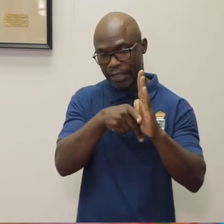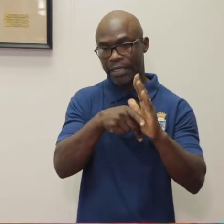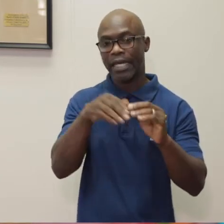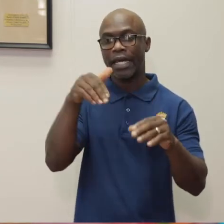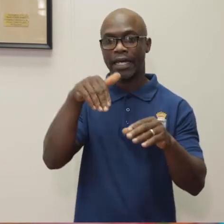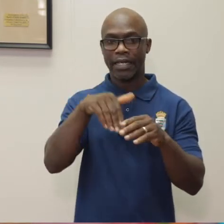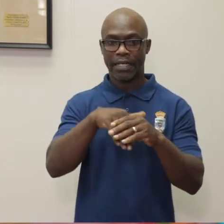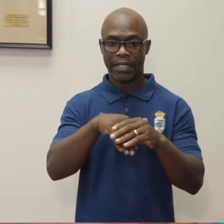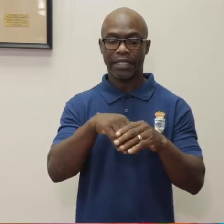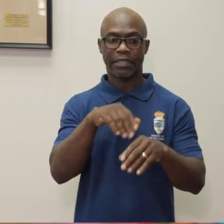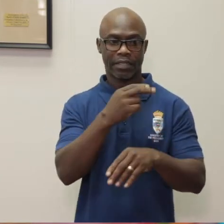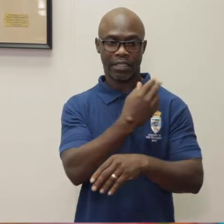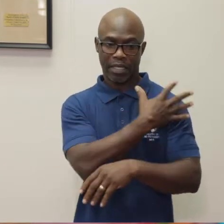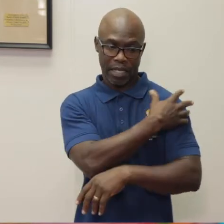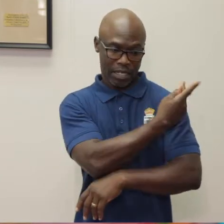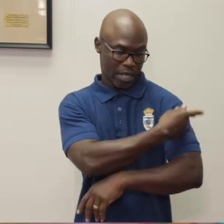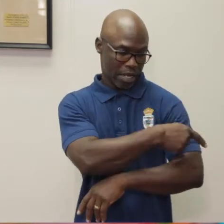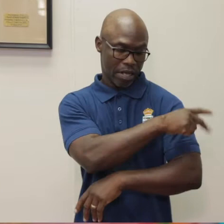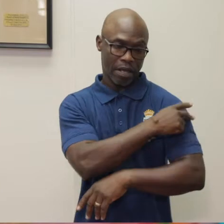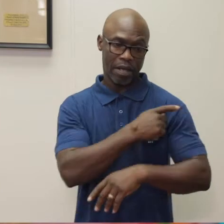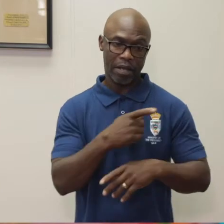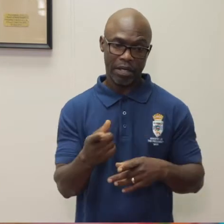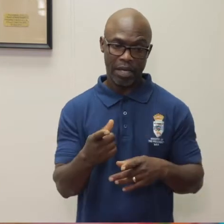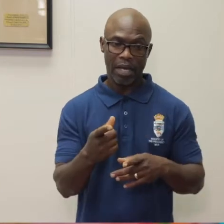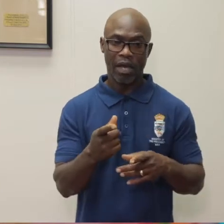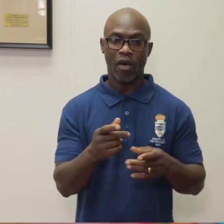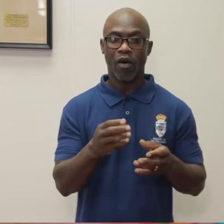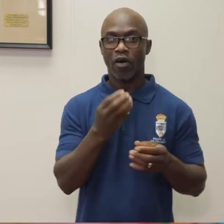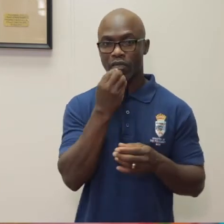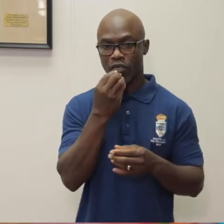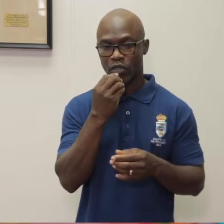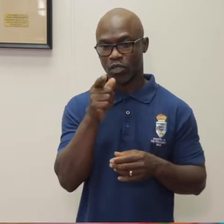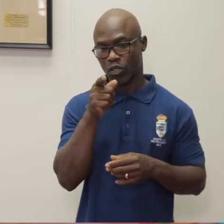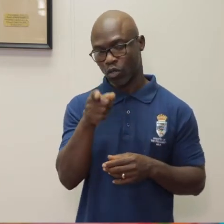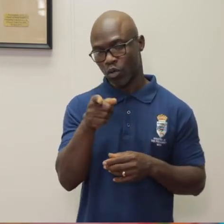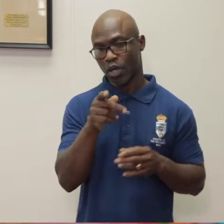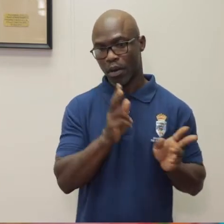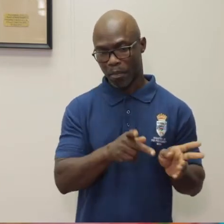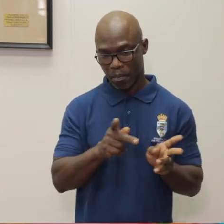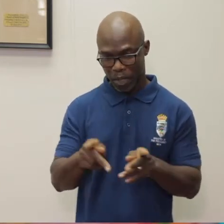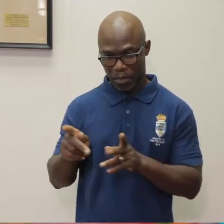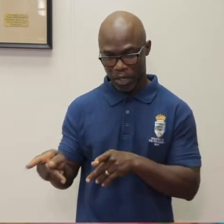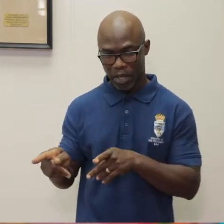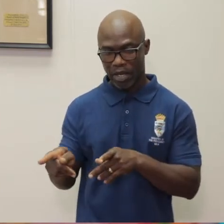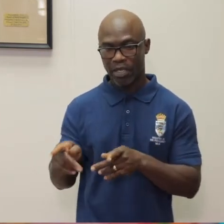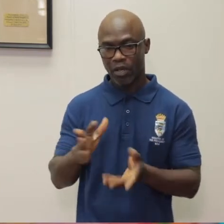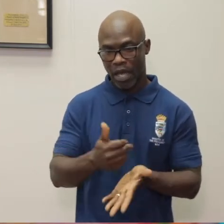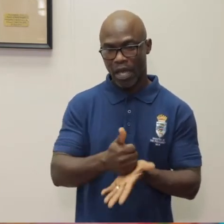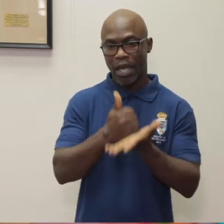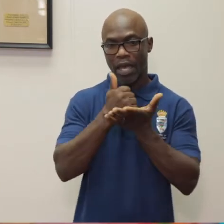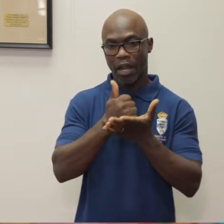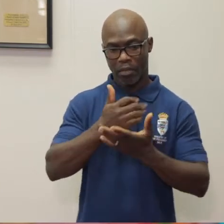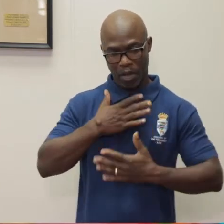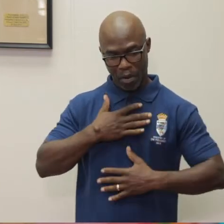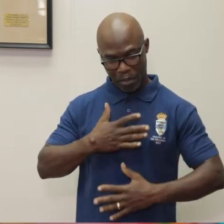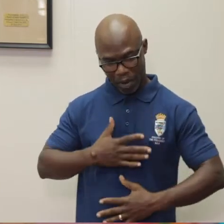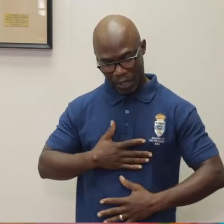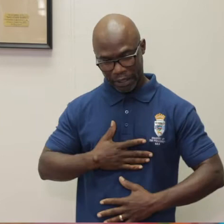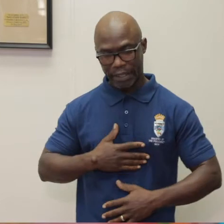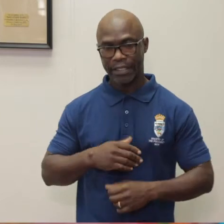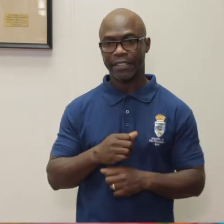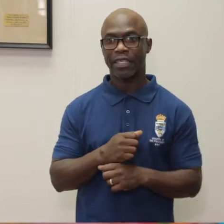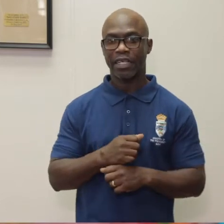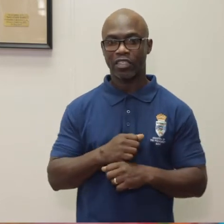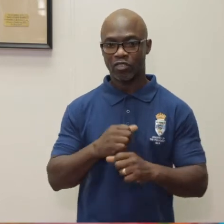the foods you can prepare to build your immune system and fight off the